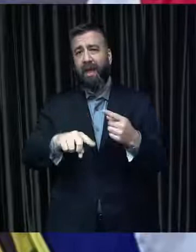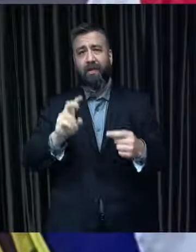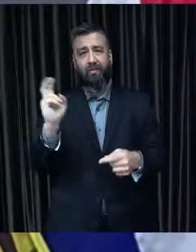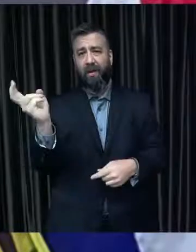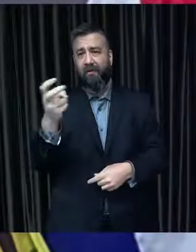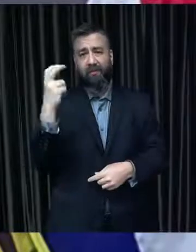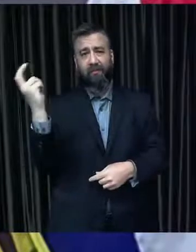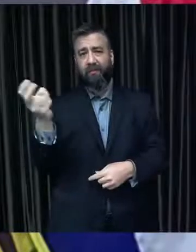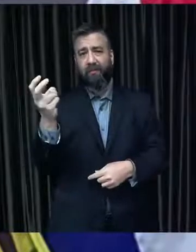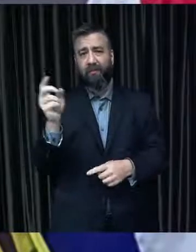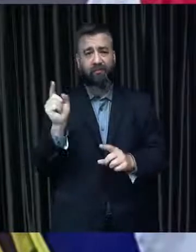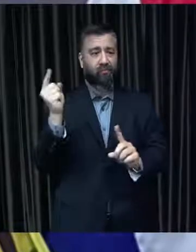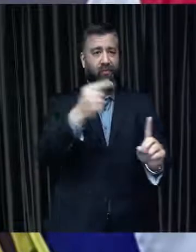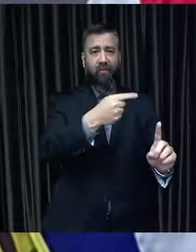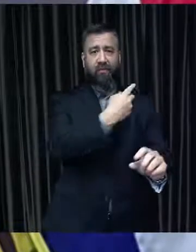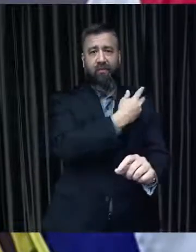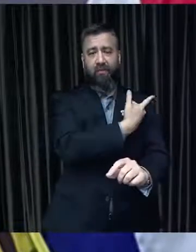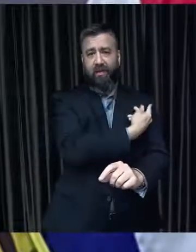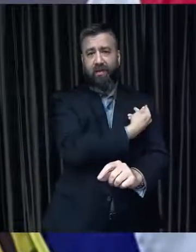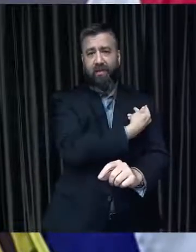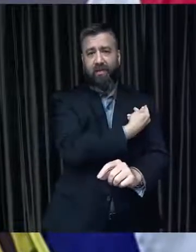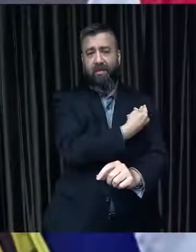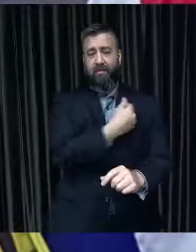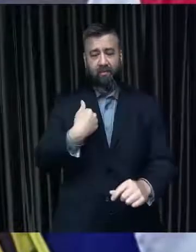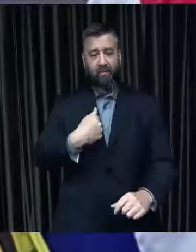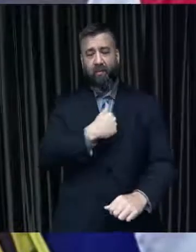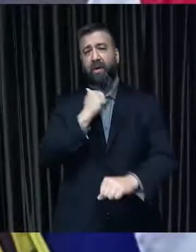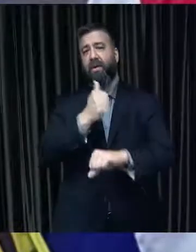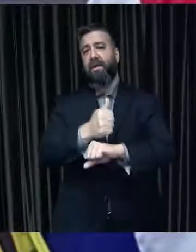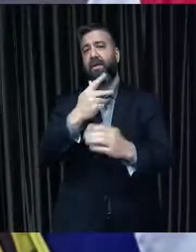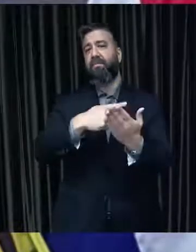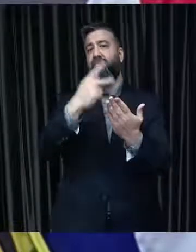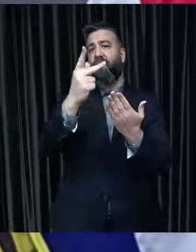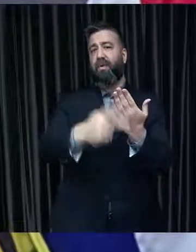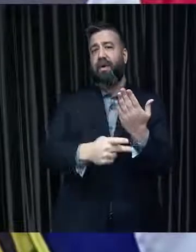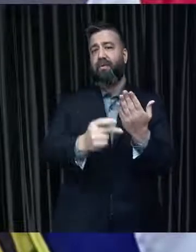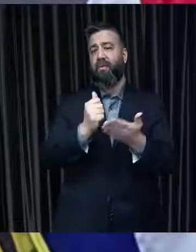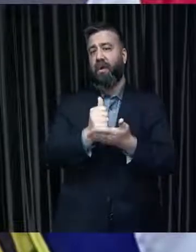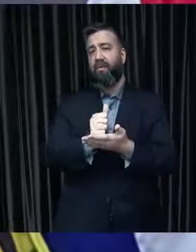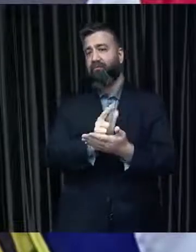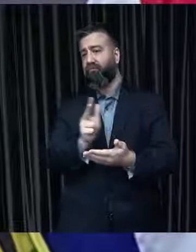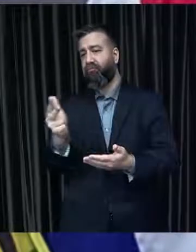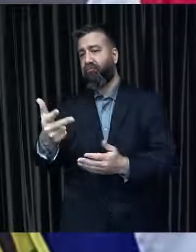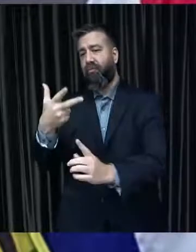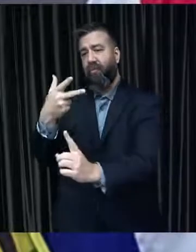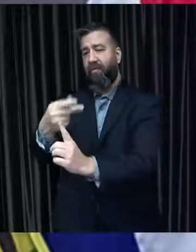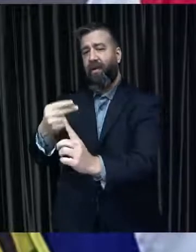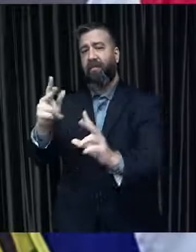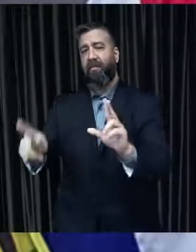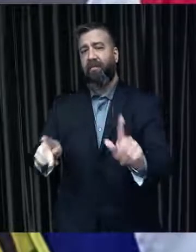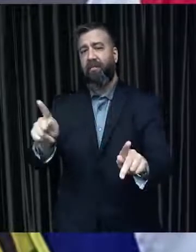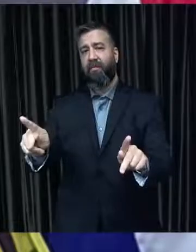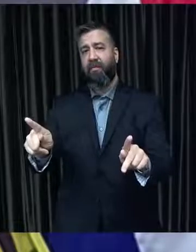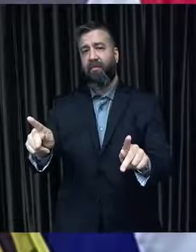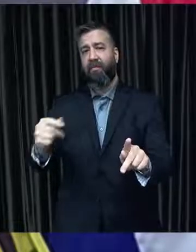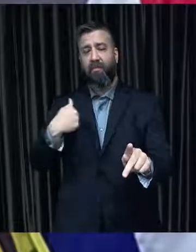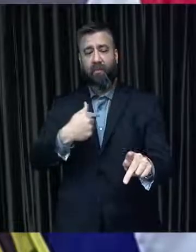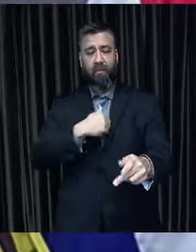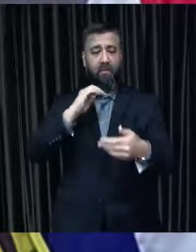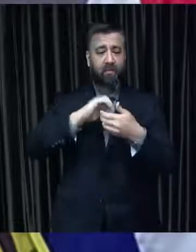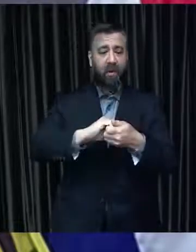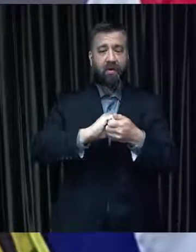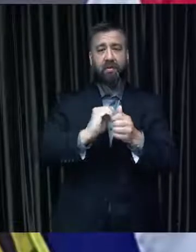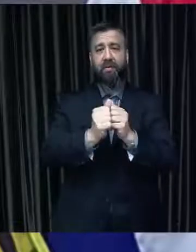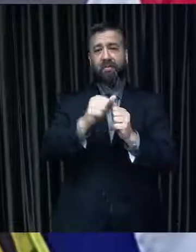homebound program to get vaccine to some of our most vulnerable residents. Through the County Office